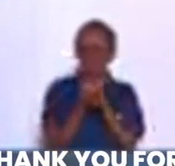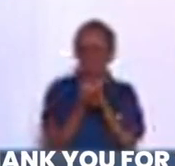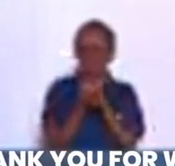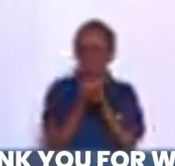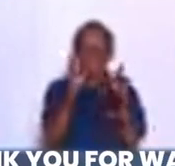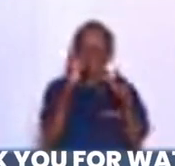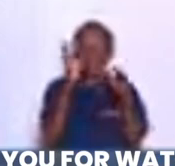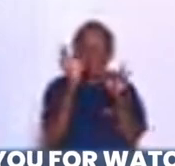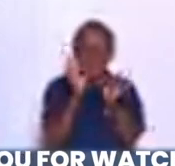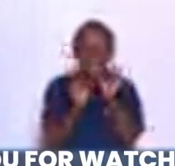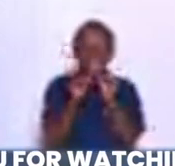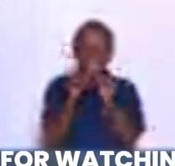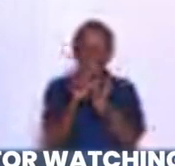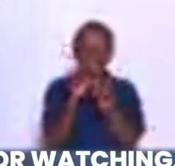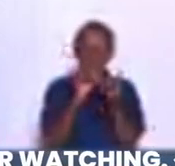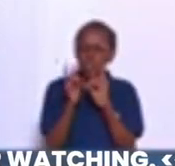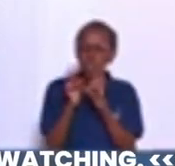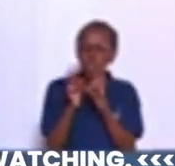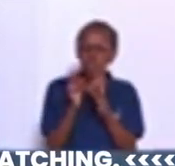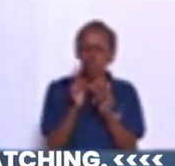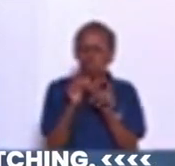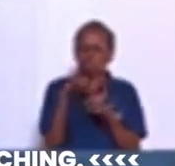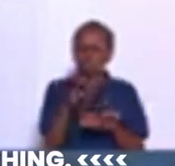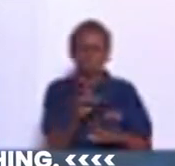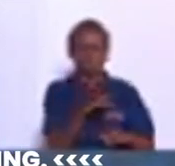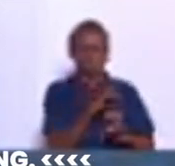But if he talks and you talk,